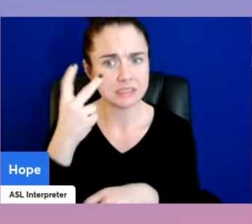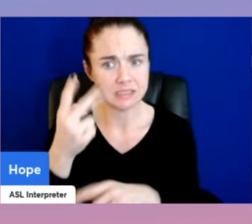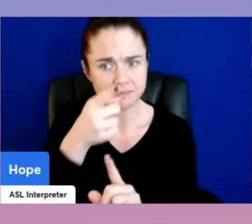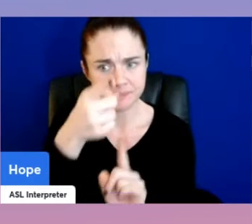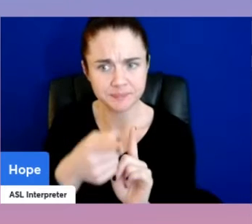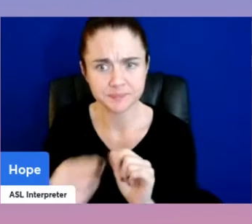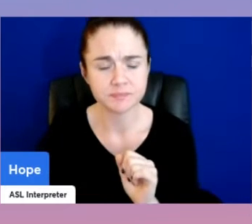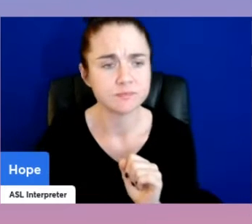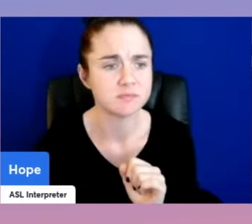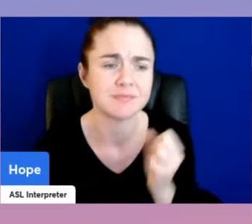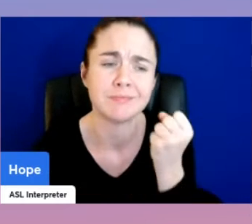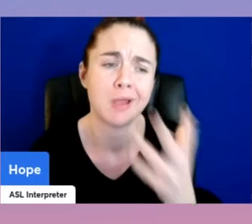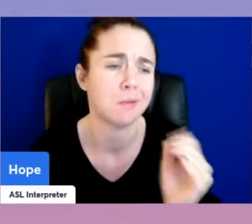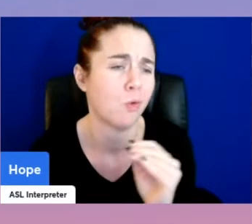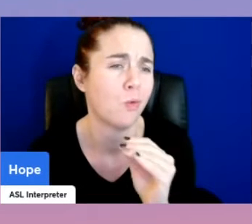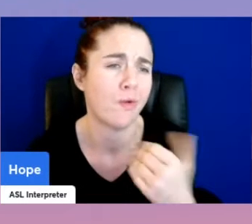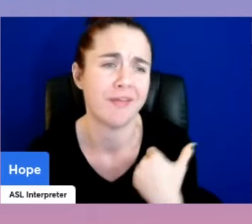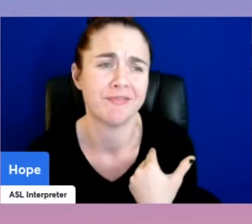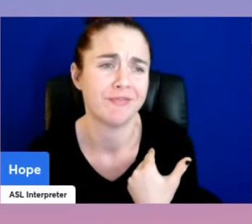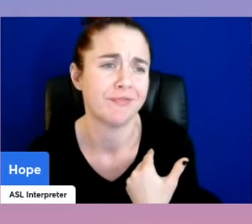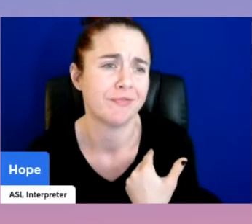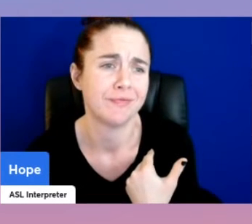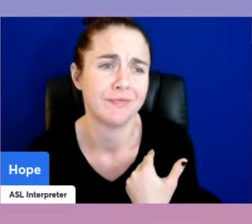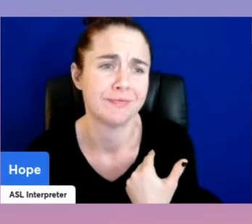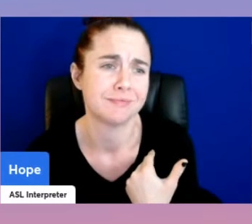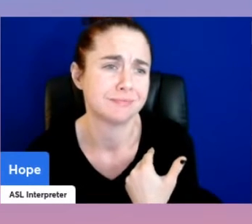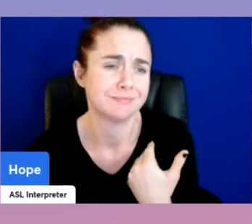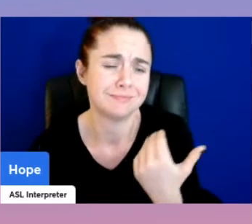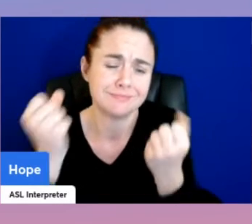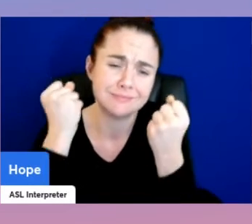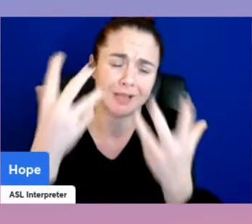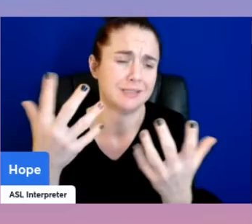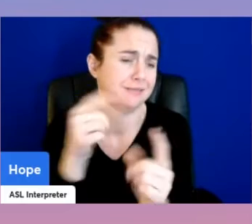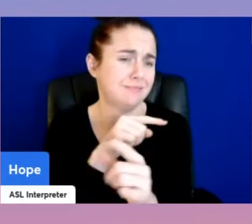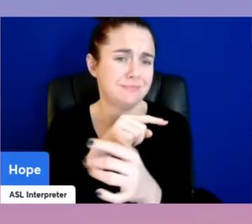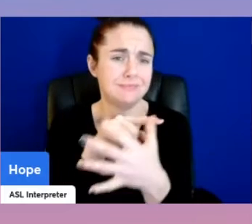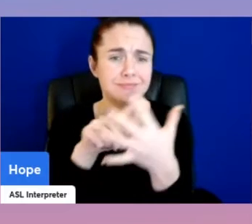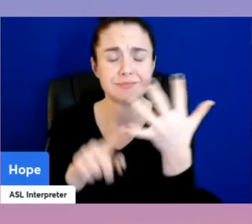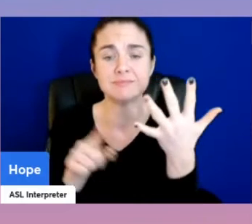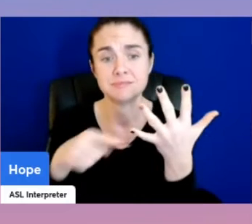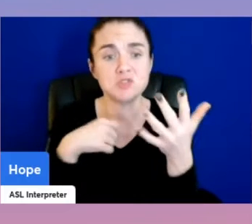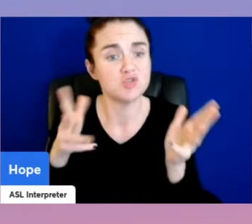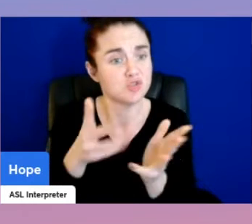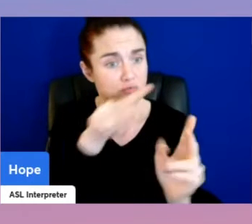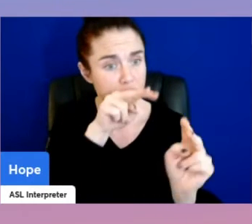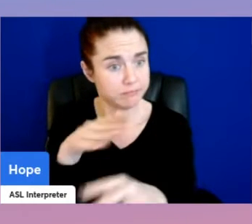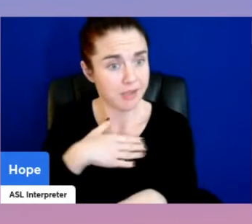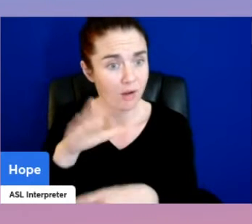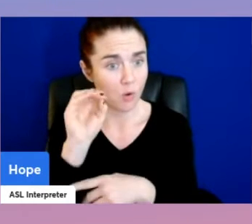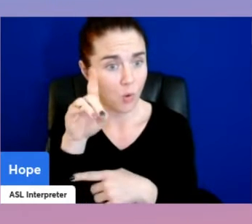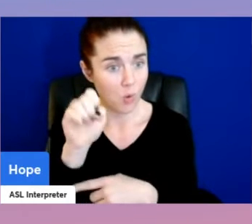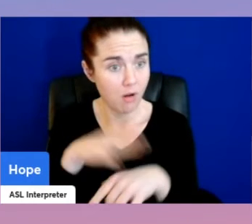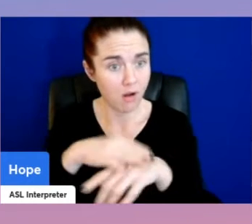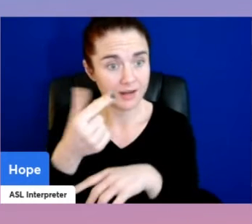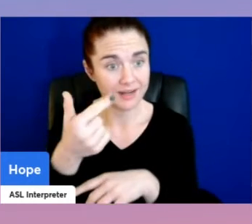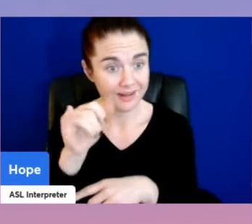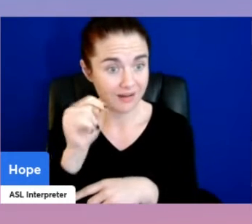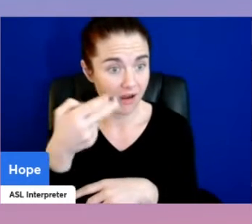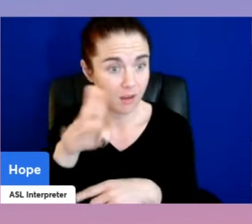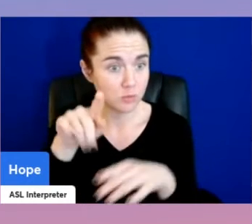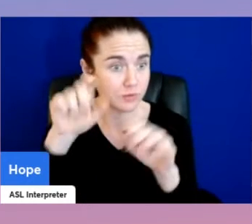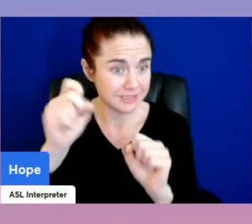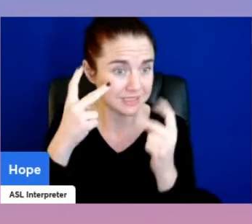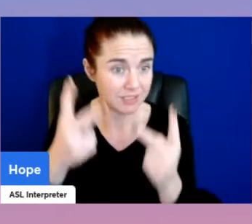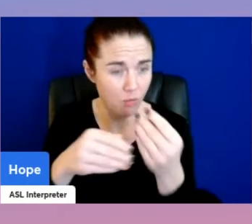plenty others out there that we could really get into, and I encourage you to check out my code on GitHub to see all of the